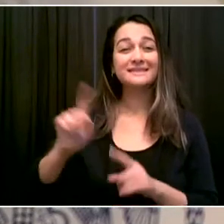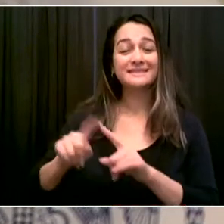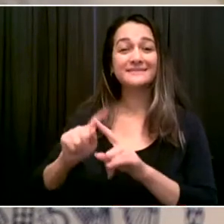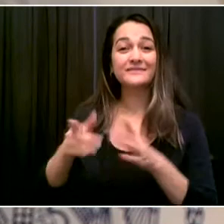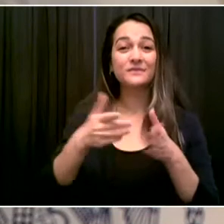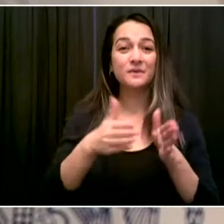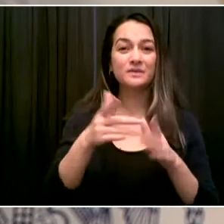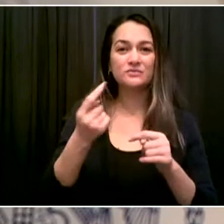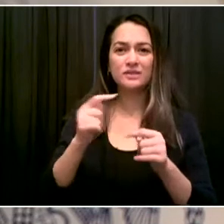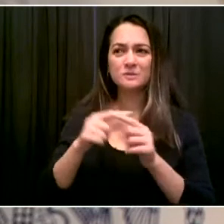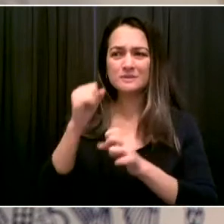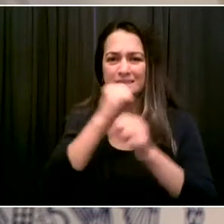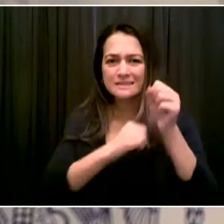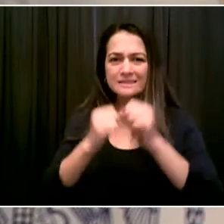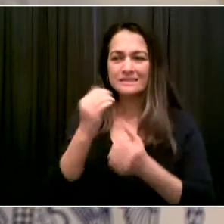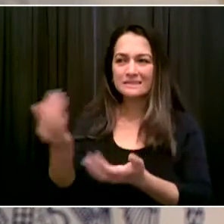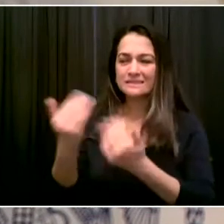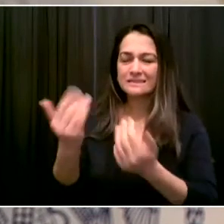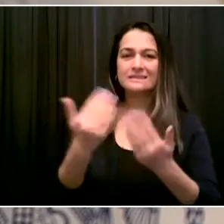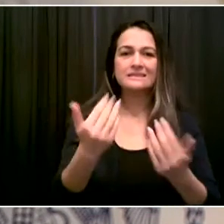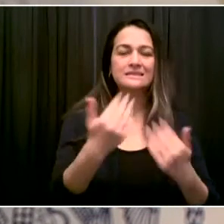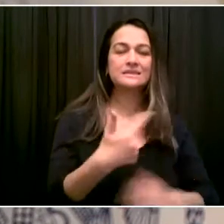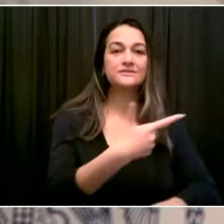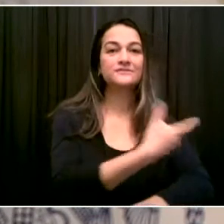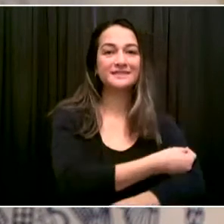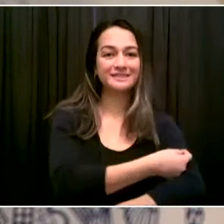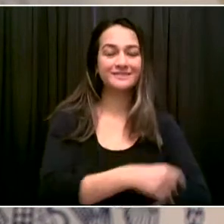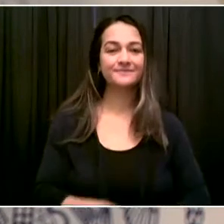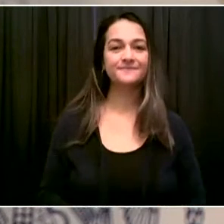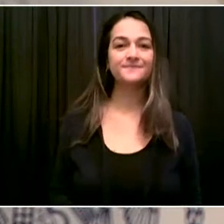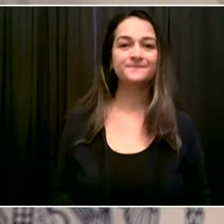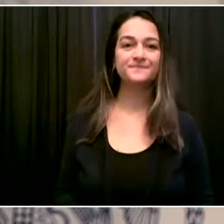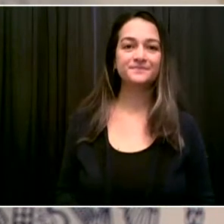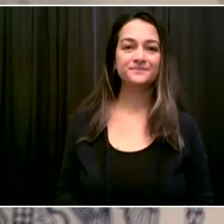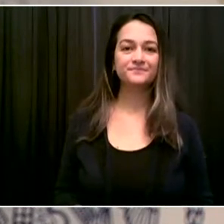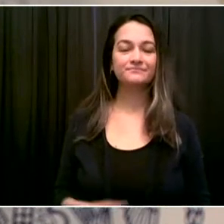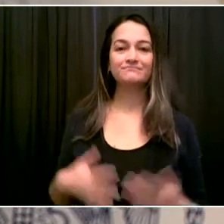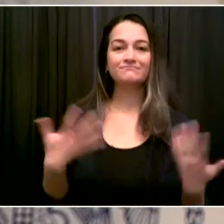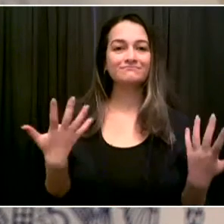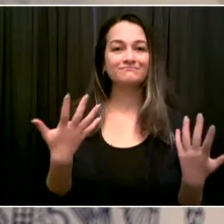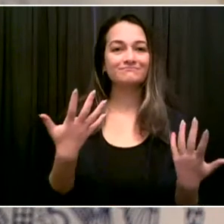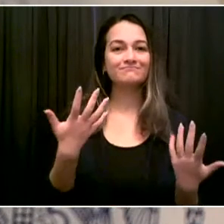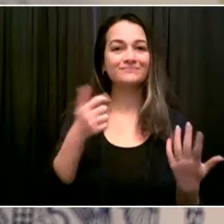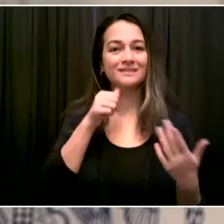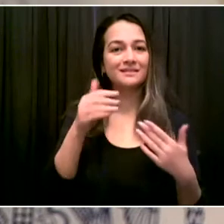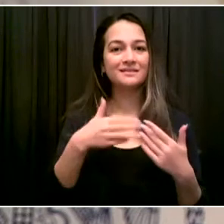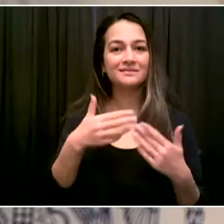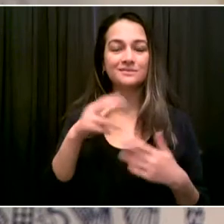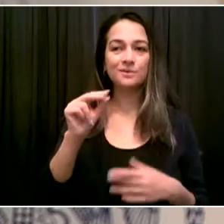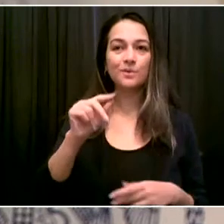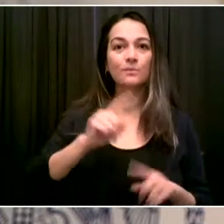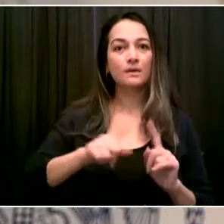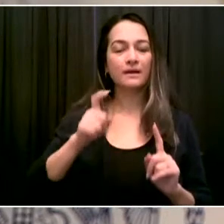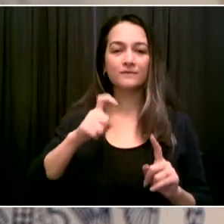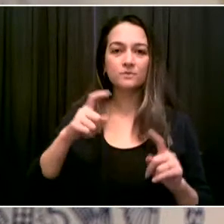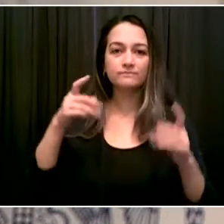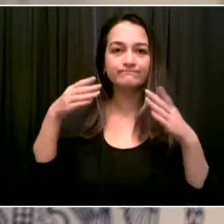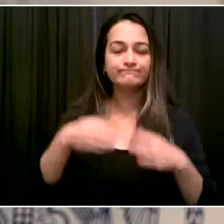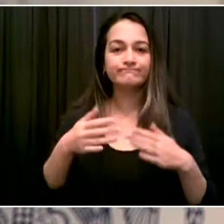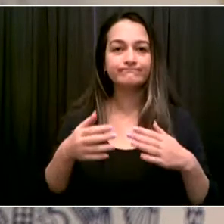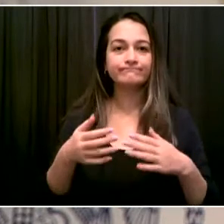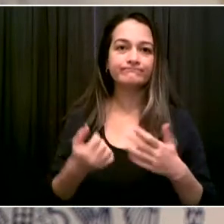in a variety of ways. We need to reach them. We need to keep people safe through vaccination. That's the whole ballgame. I also want to say, as we've said,